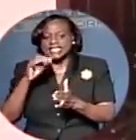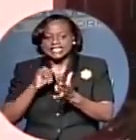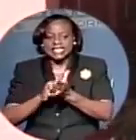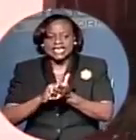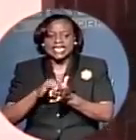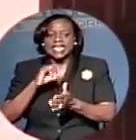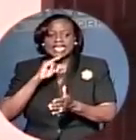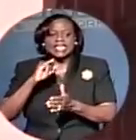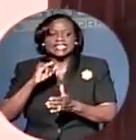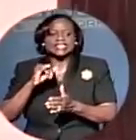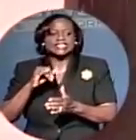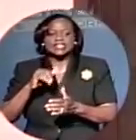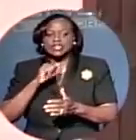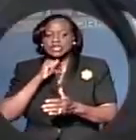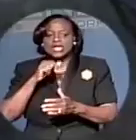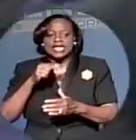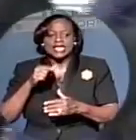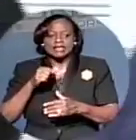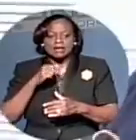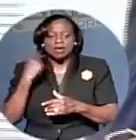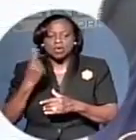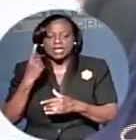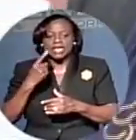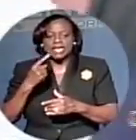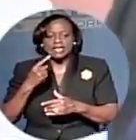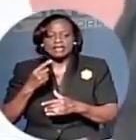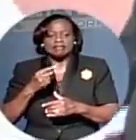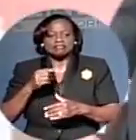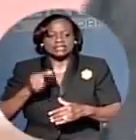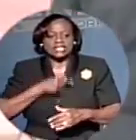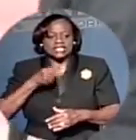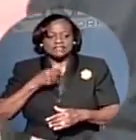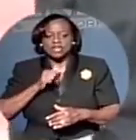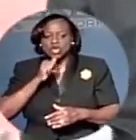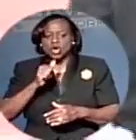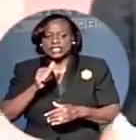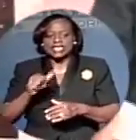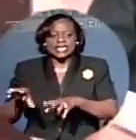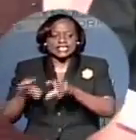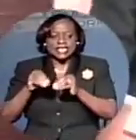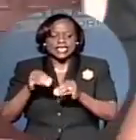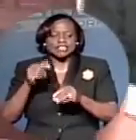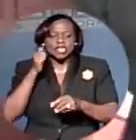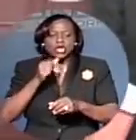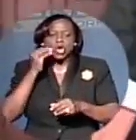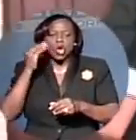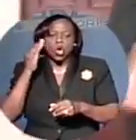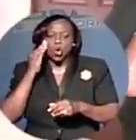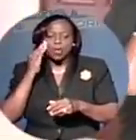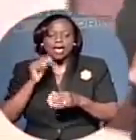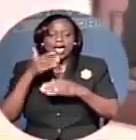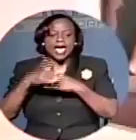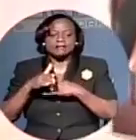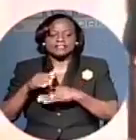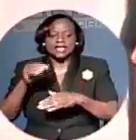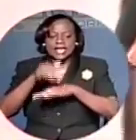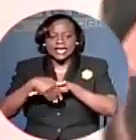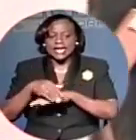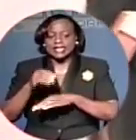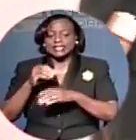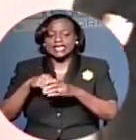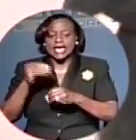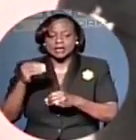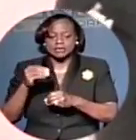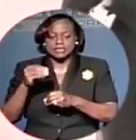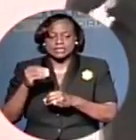guilty about not returning Conover to a home after a night out. In his plea in mitigation, attorney Richard Boodle asked the court to give Tito a